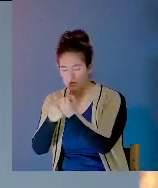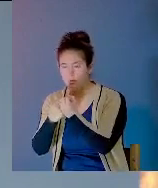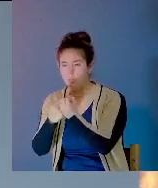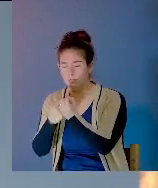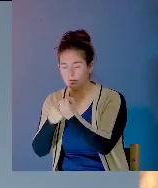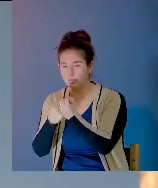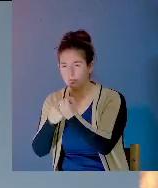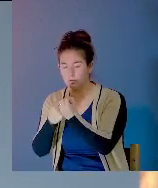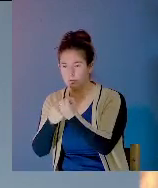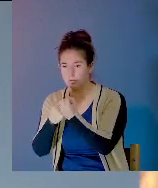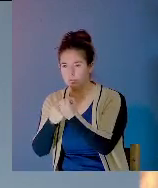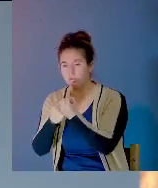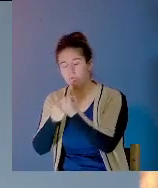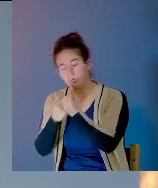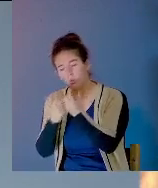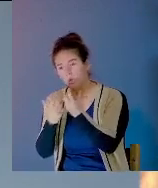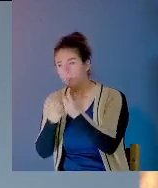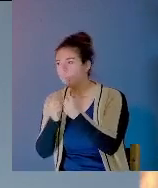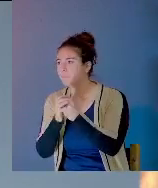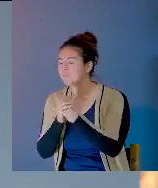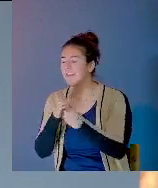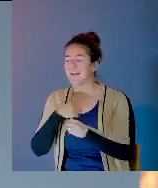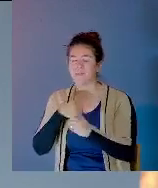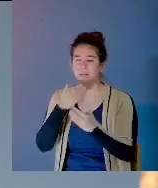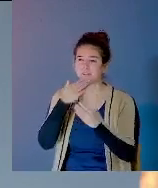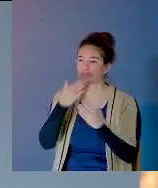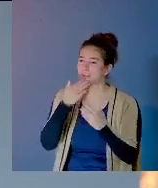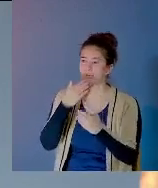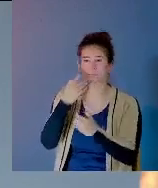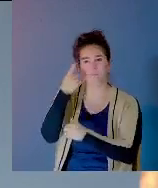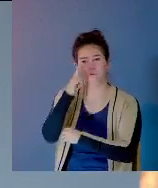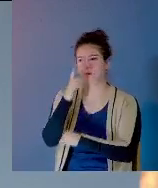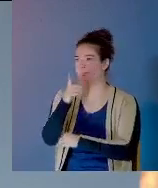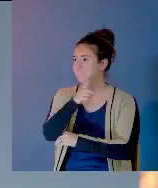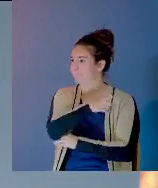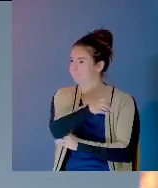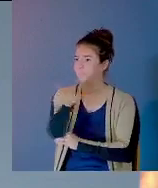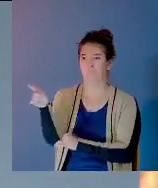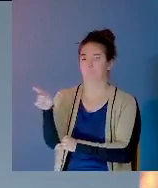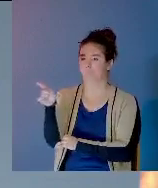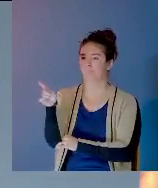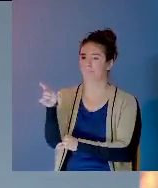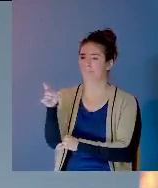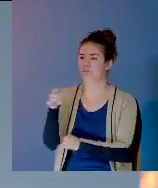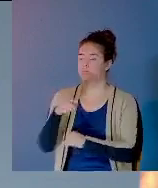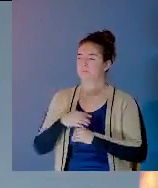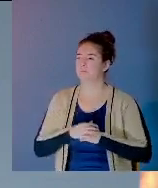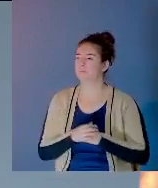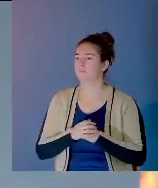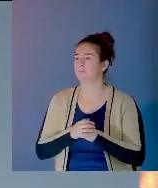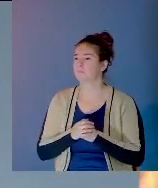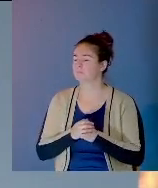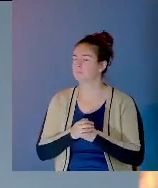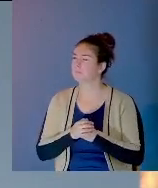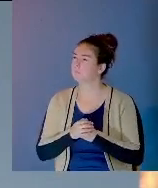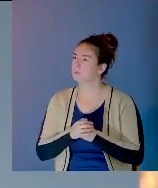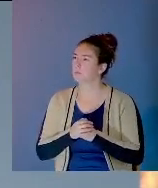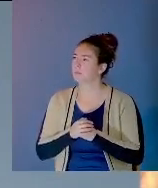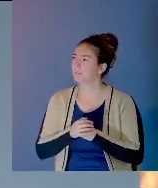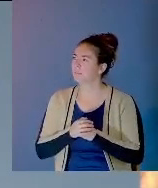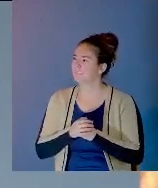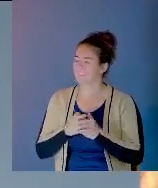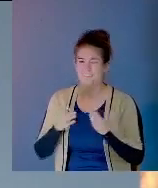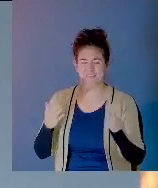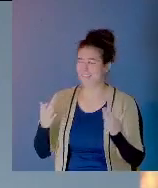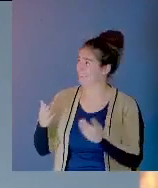So I'm thankful for you all. And I don't know how the heck I found this place,